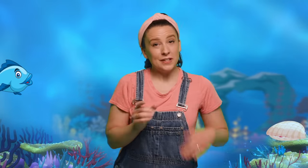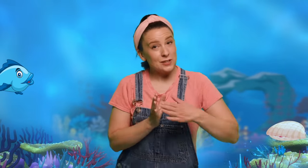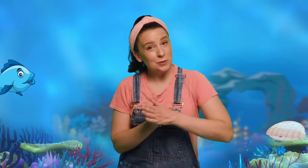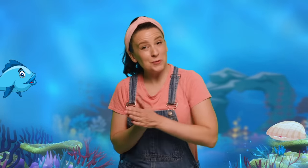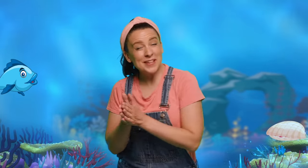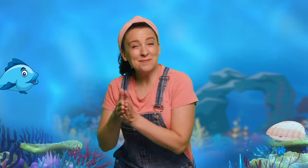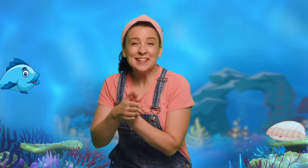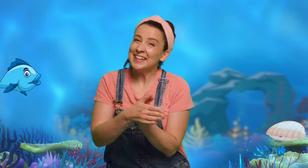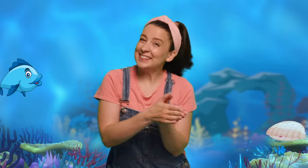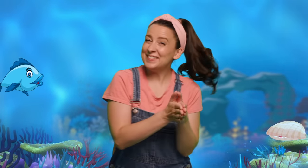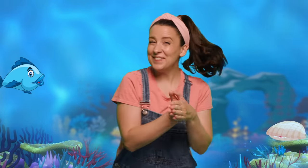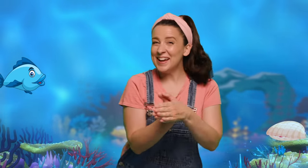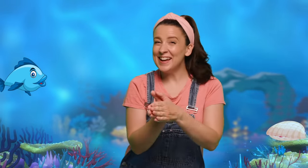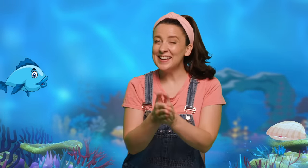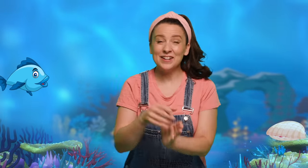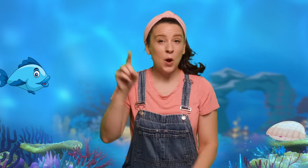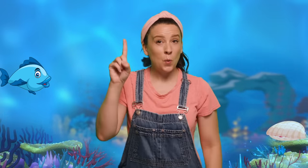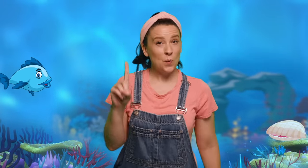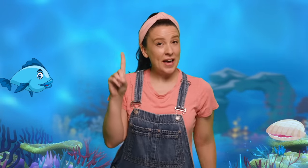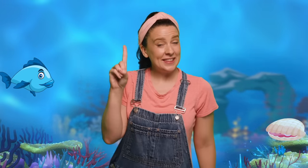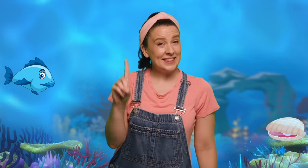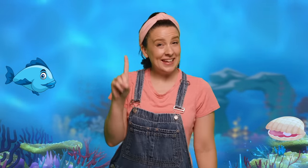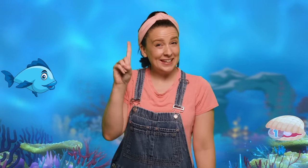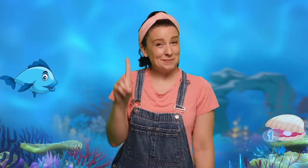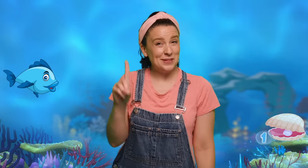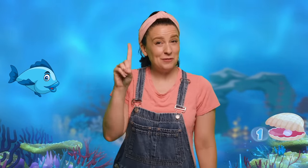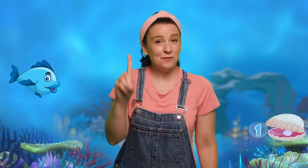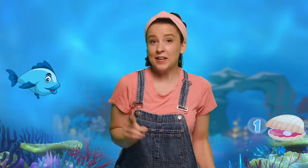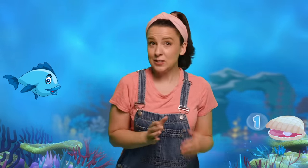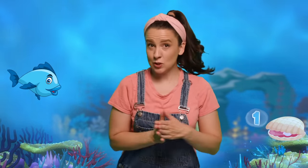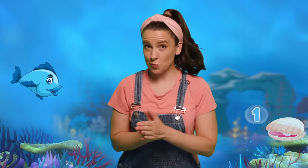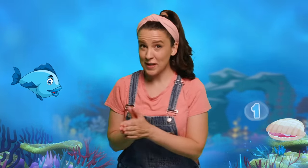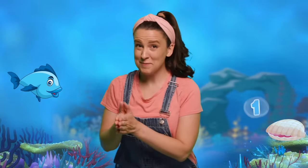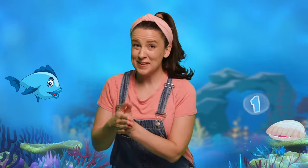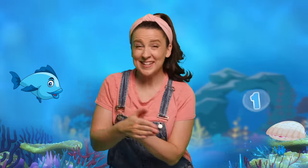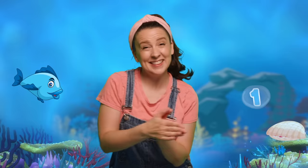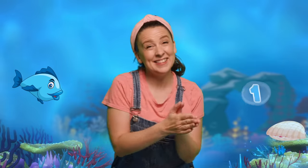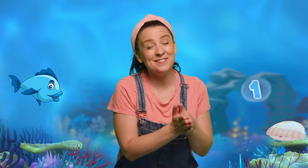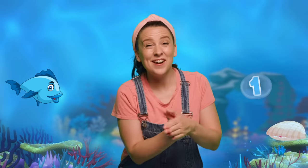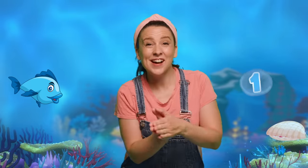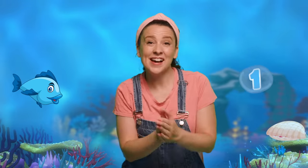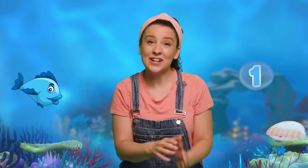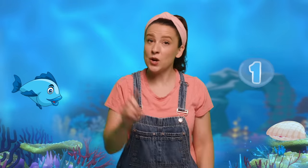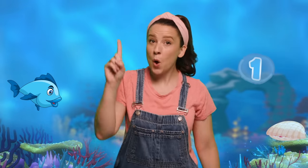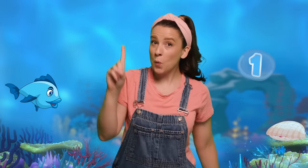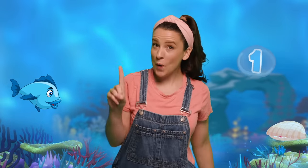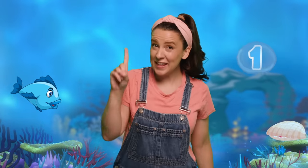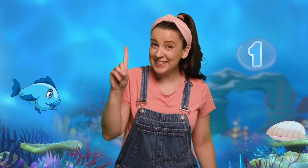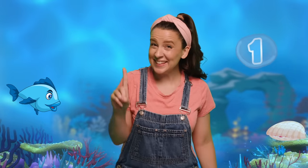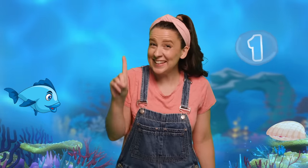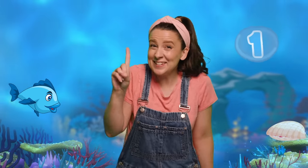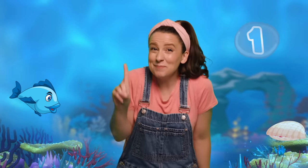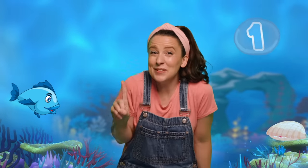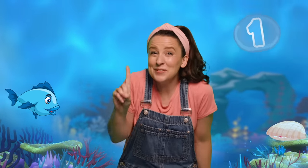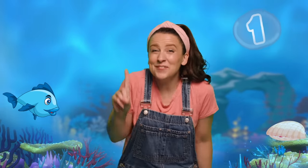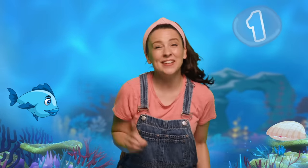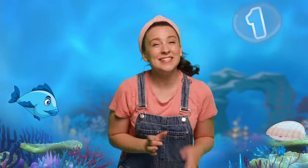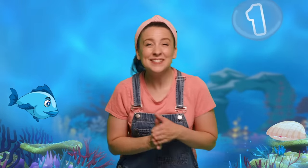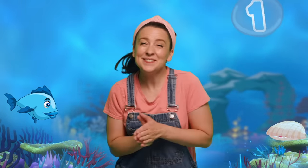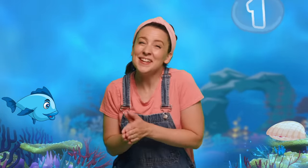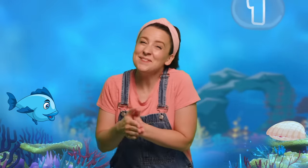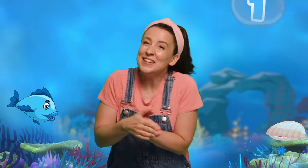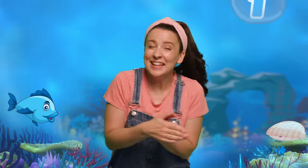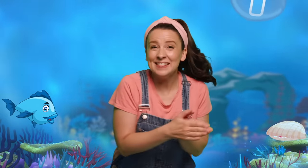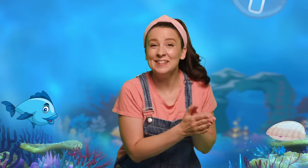Blue fish swimming in the water. One little blue fish swimming in the water. One little blue